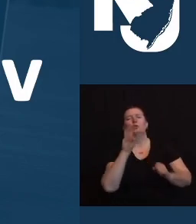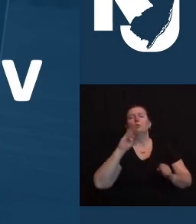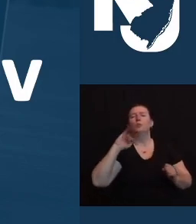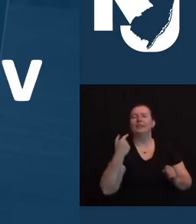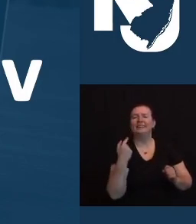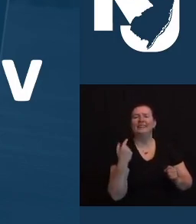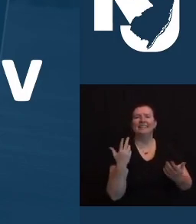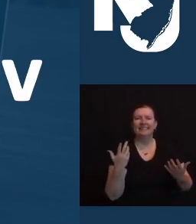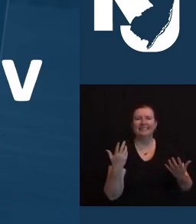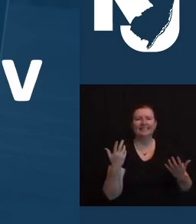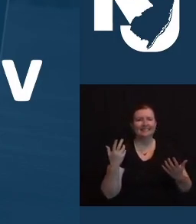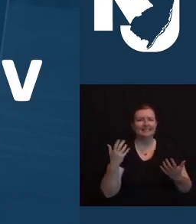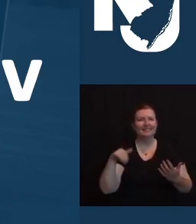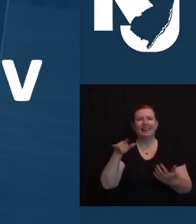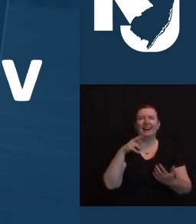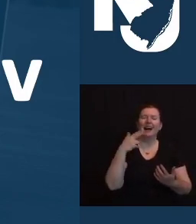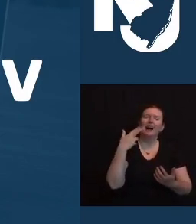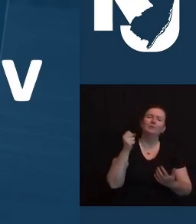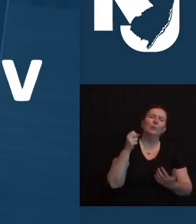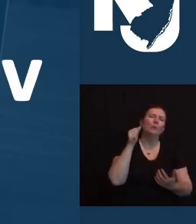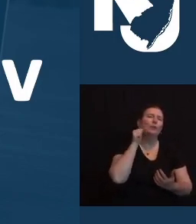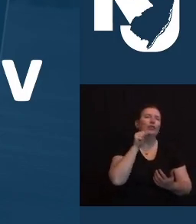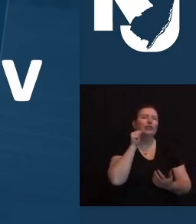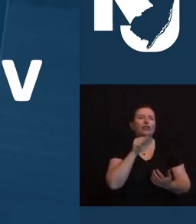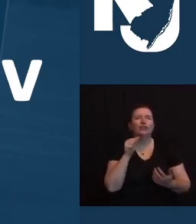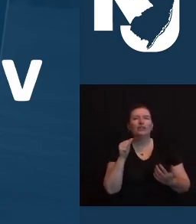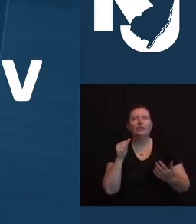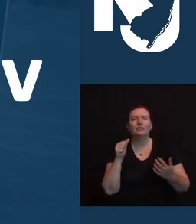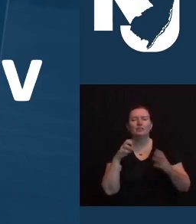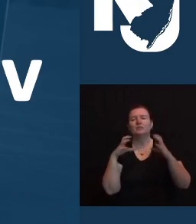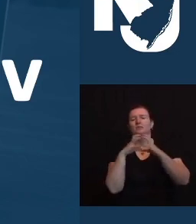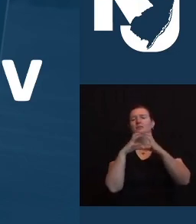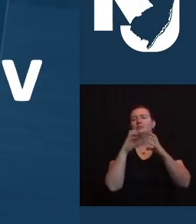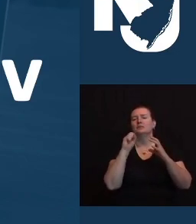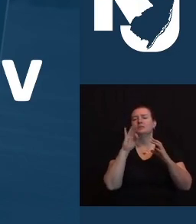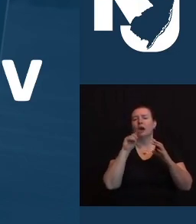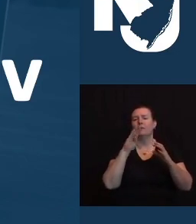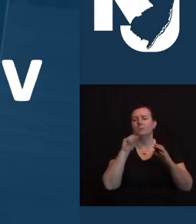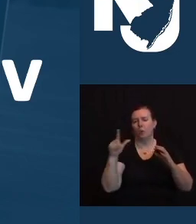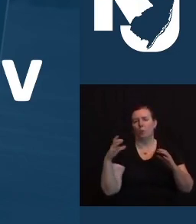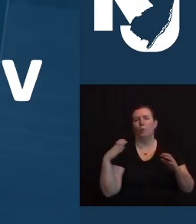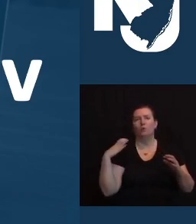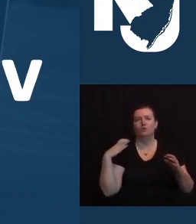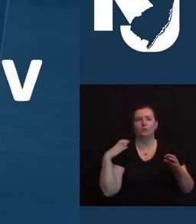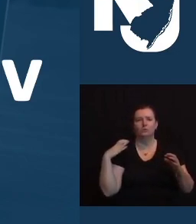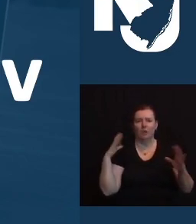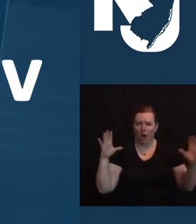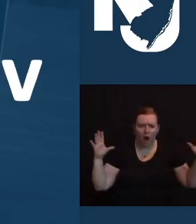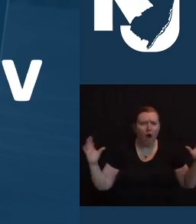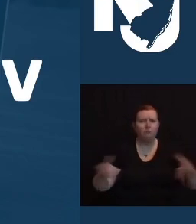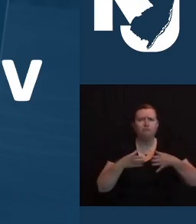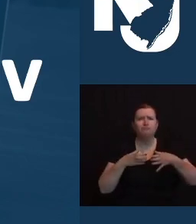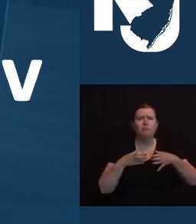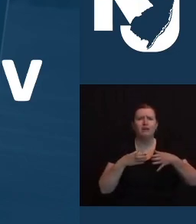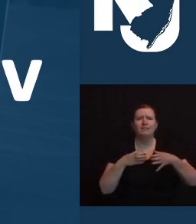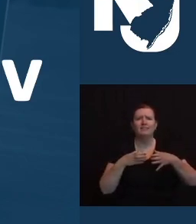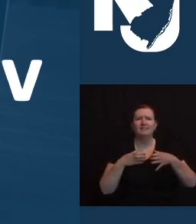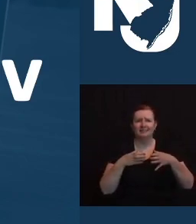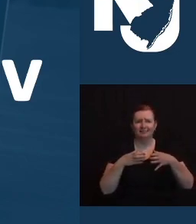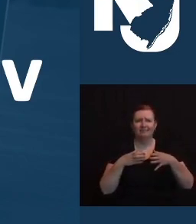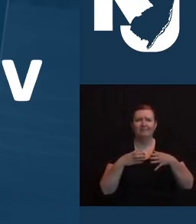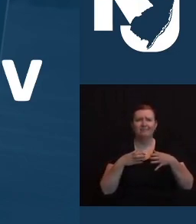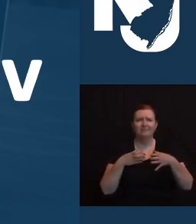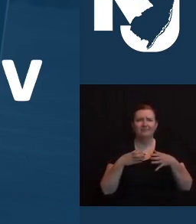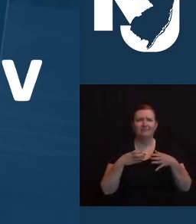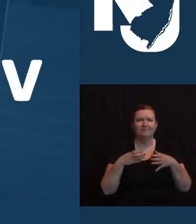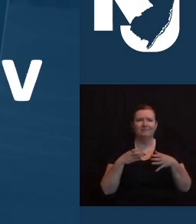high school girls softball coaches got together, and the leader of the pack is Aaron Kirby, coach at